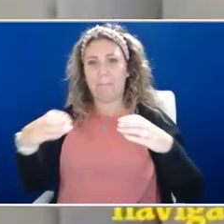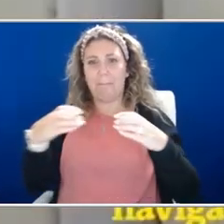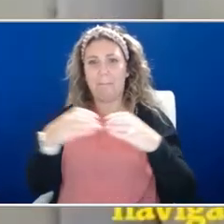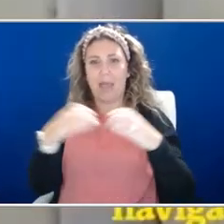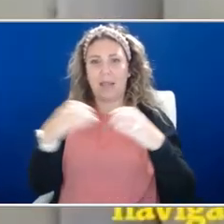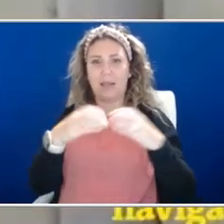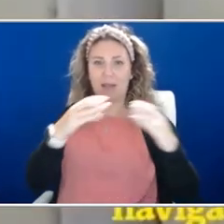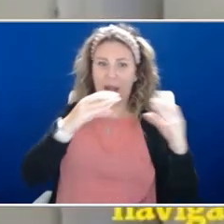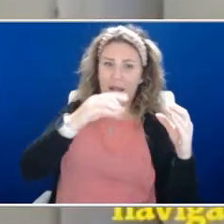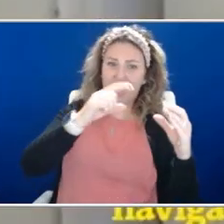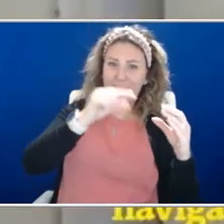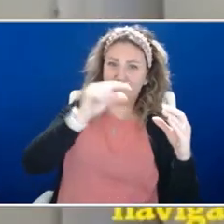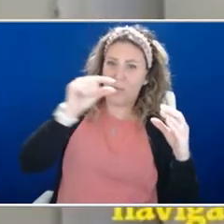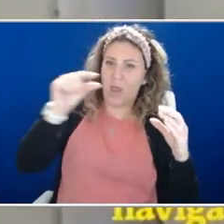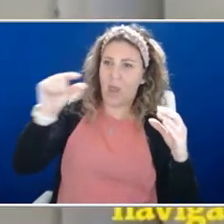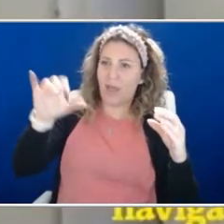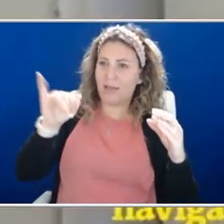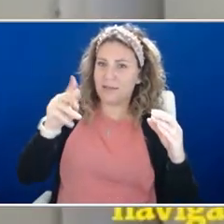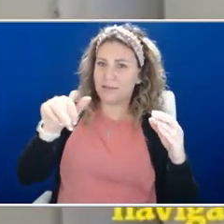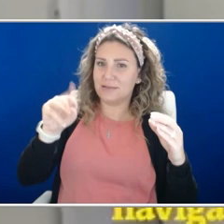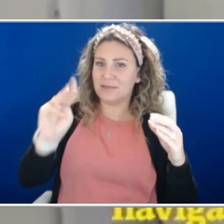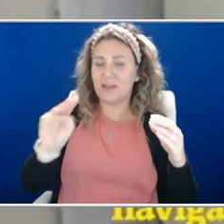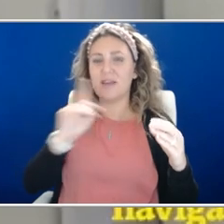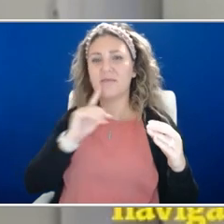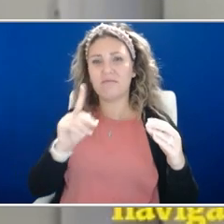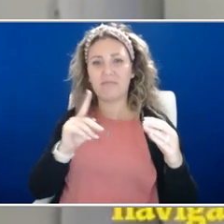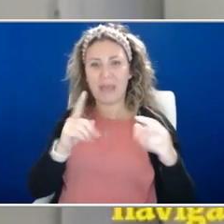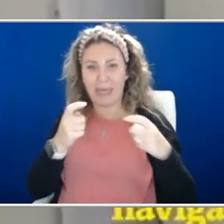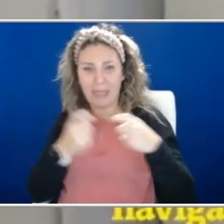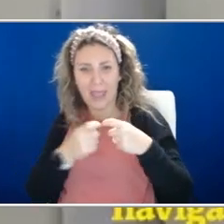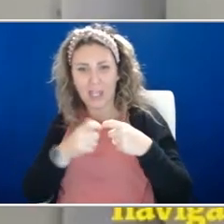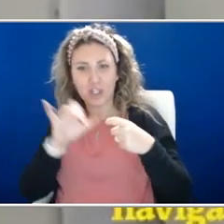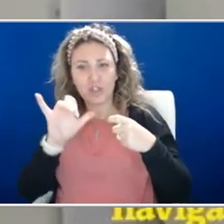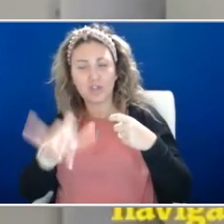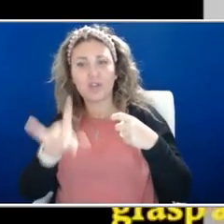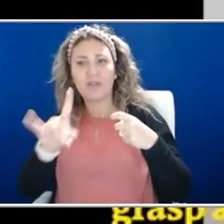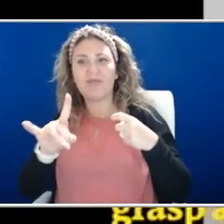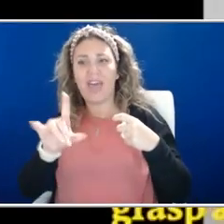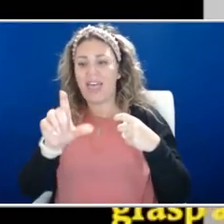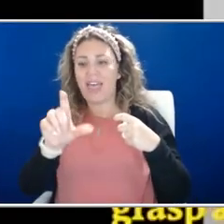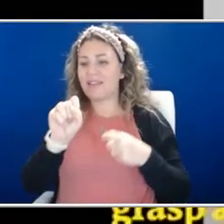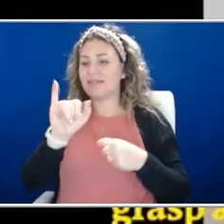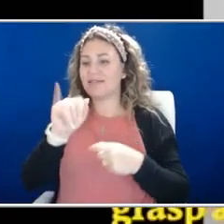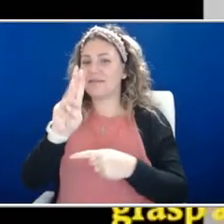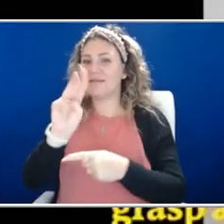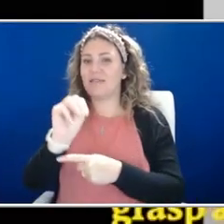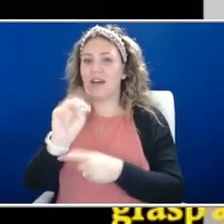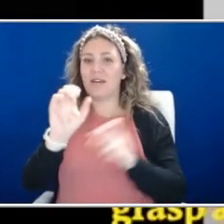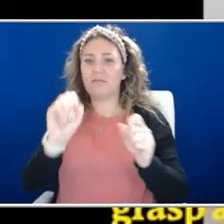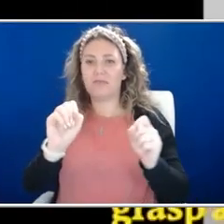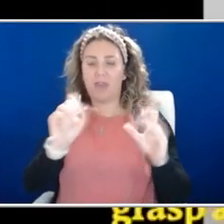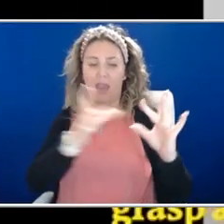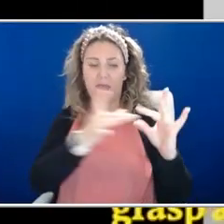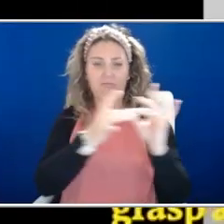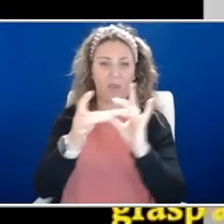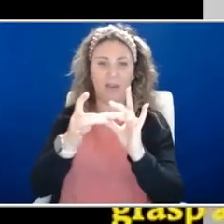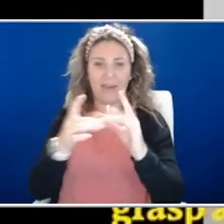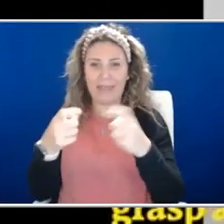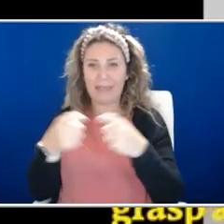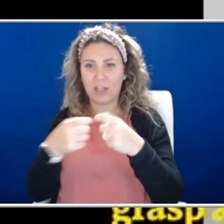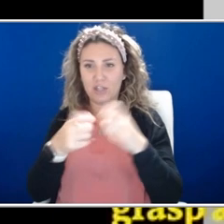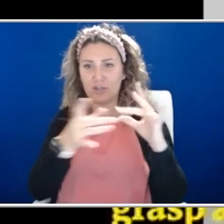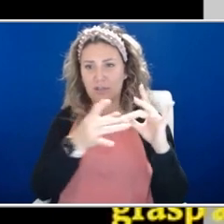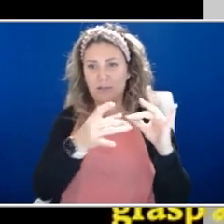in many areas from electrical to medical. The slime can apparently conduct electricity and grab onto small objects, which scientists